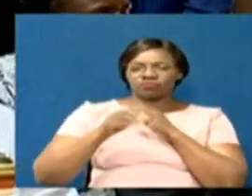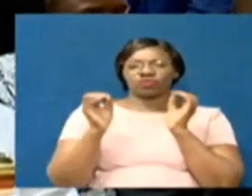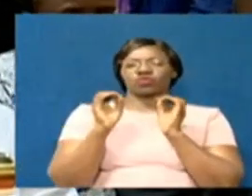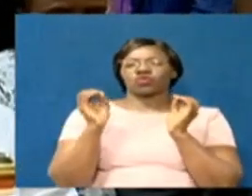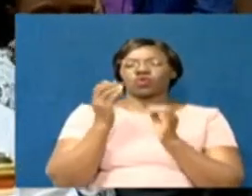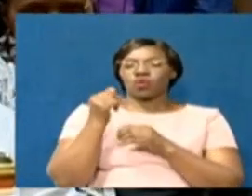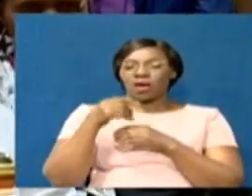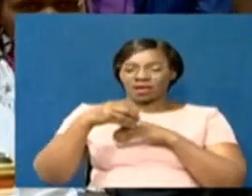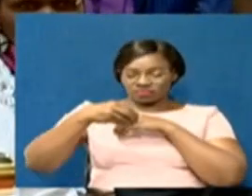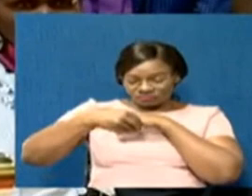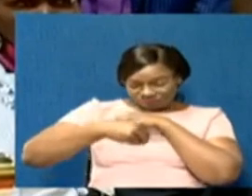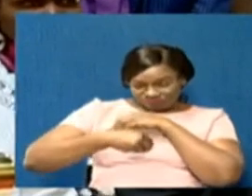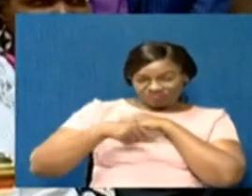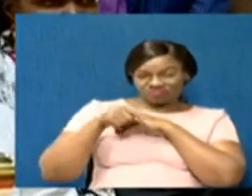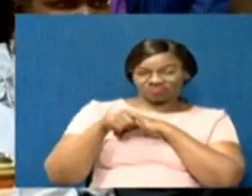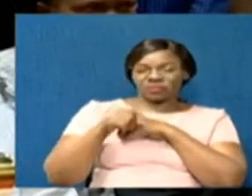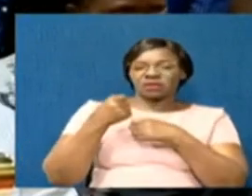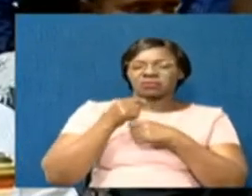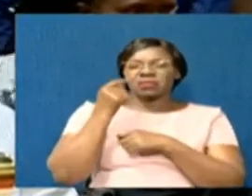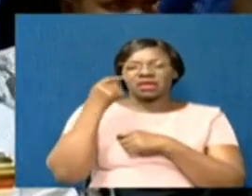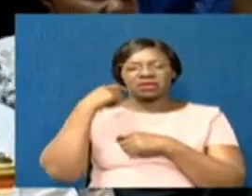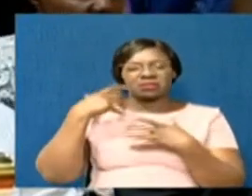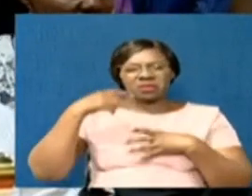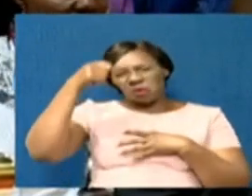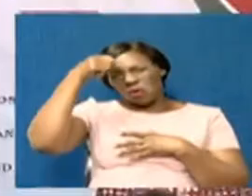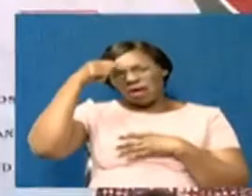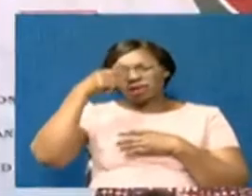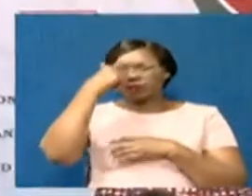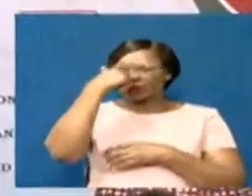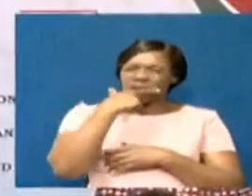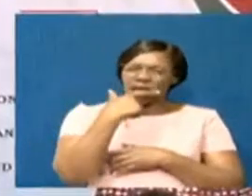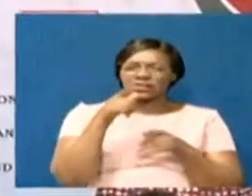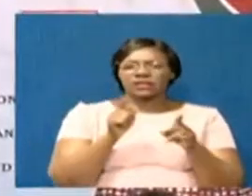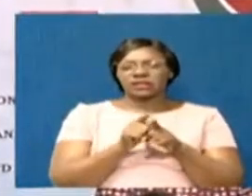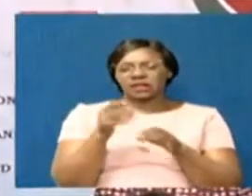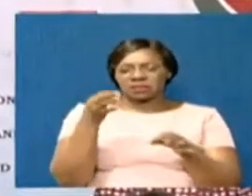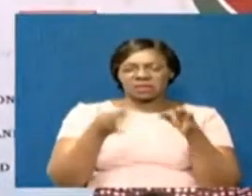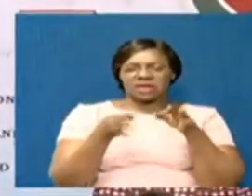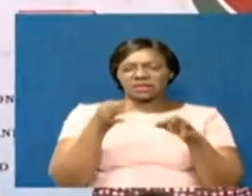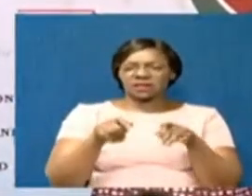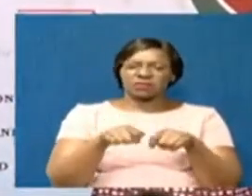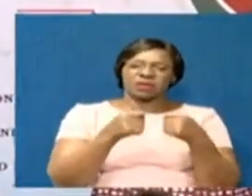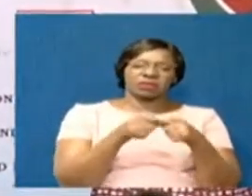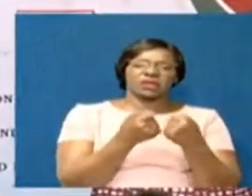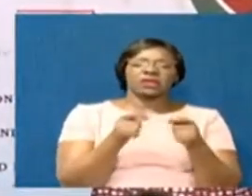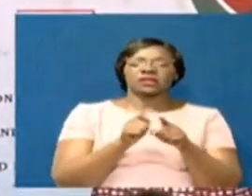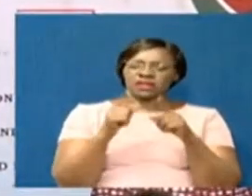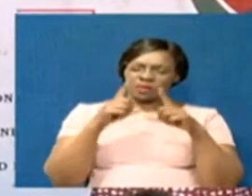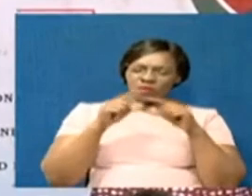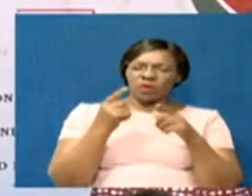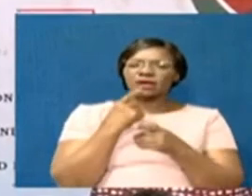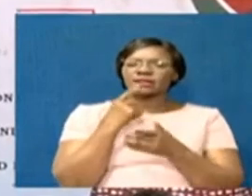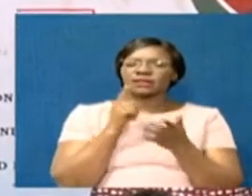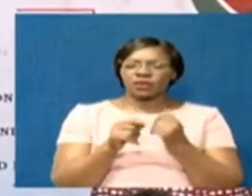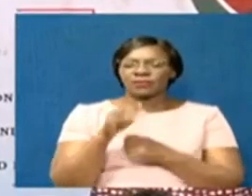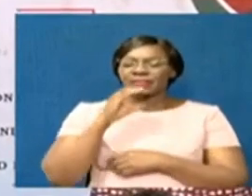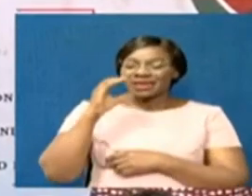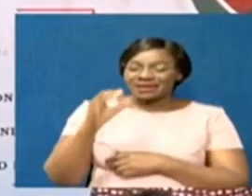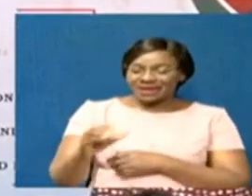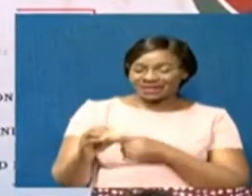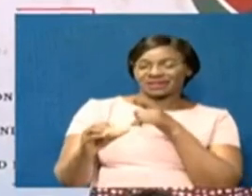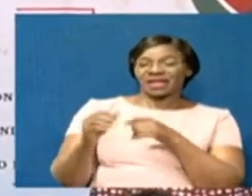bribe blinds the eyes of the wise and perverts justice. It is also written in your word, my Father, that cursed is he